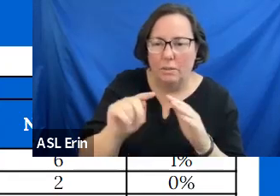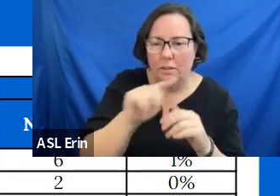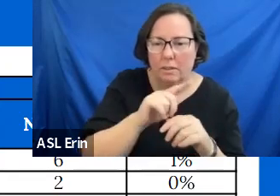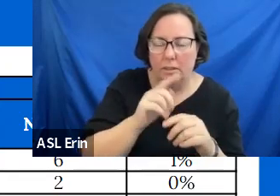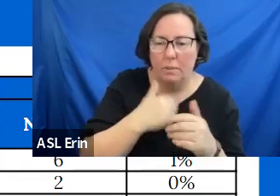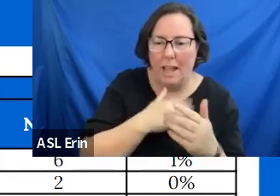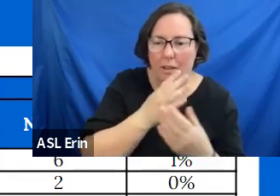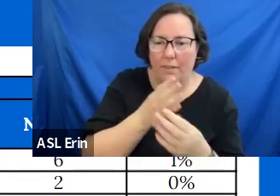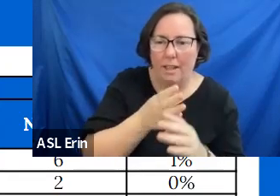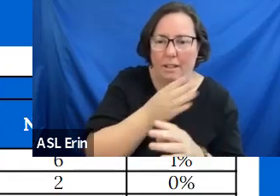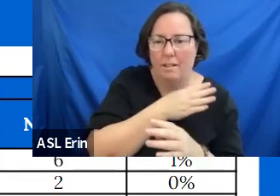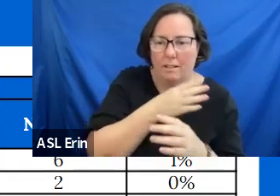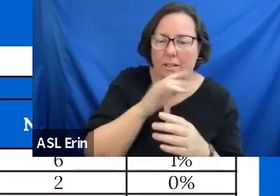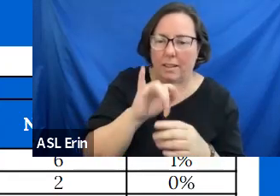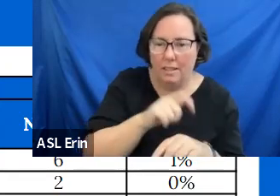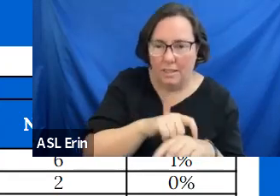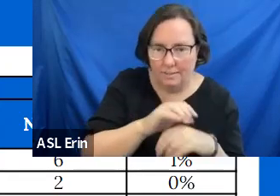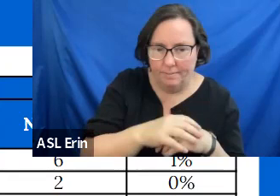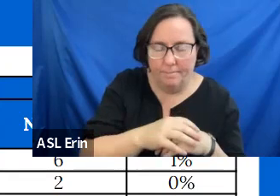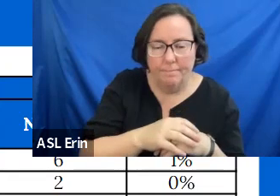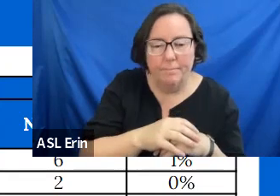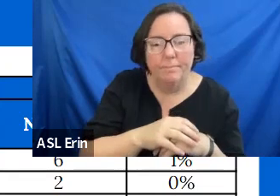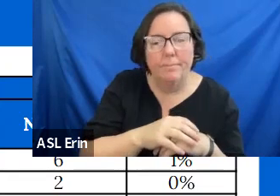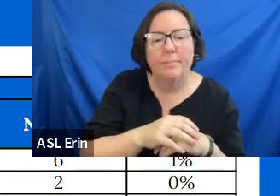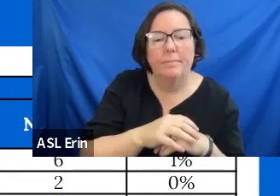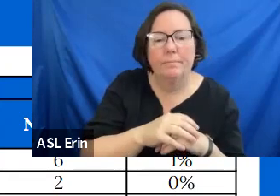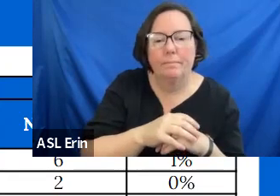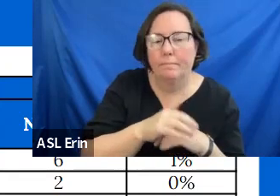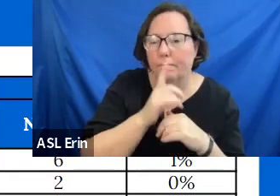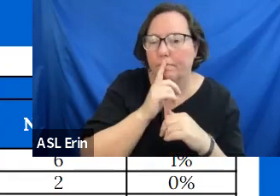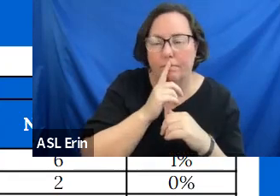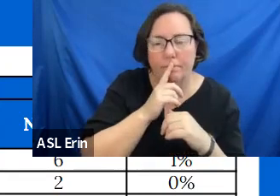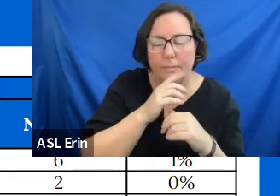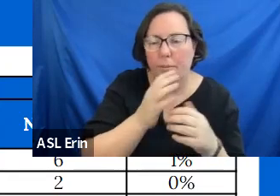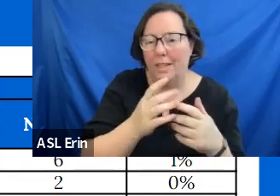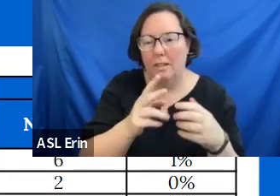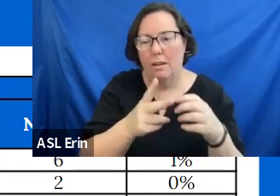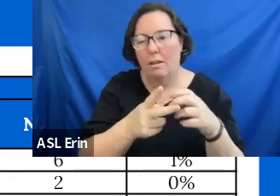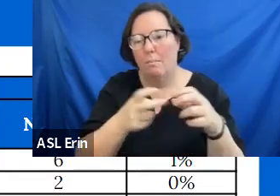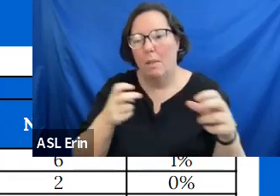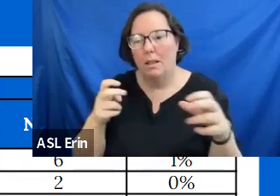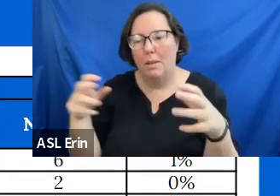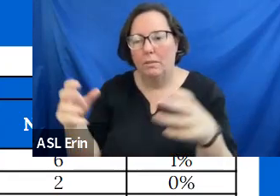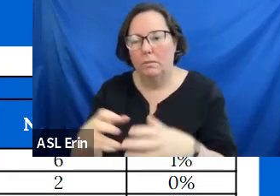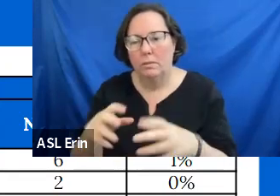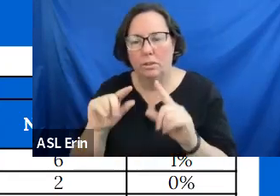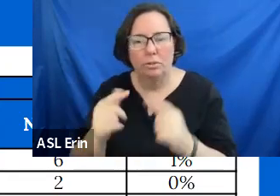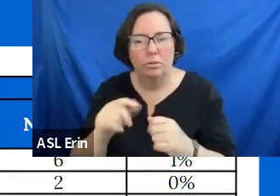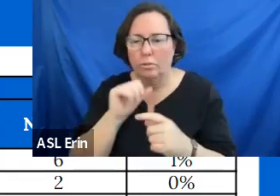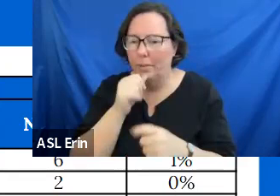on file at the time. Okay, so We didn't pull them into a separate group, I guess is the.